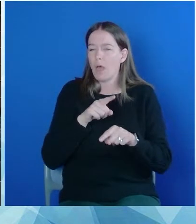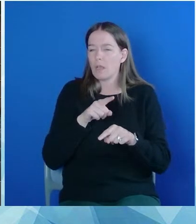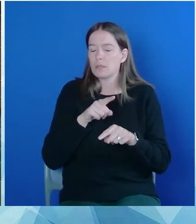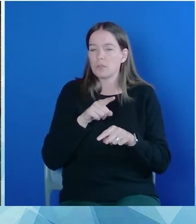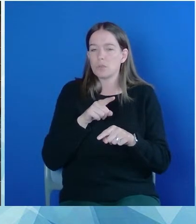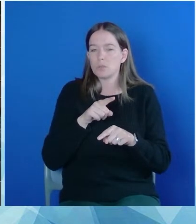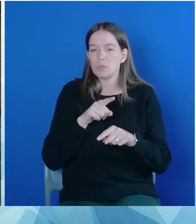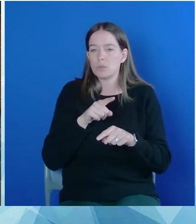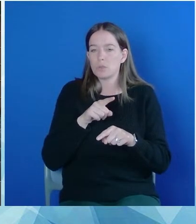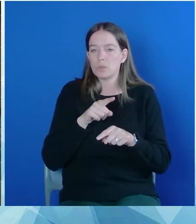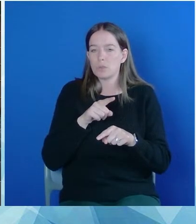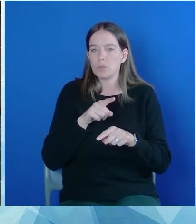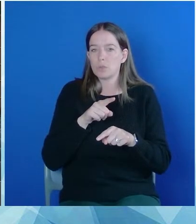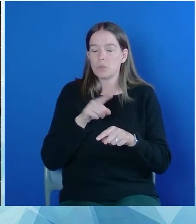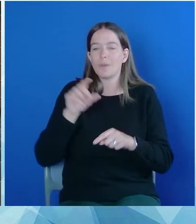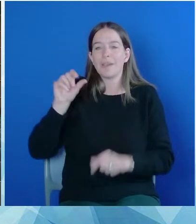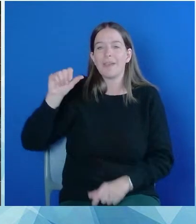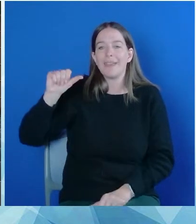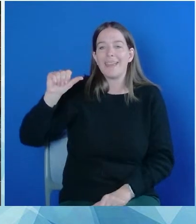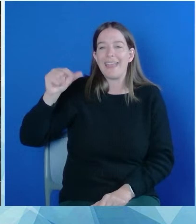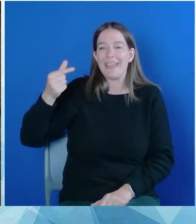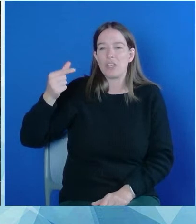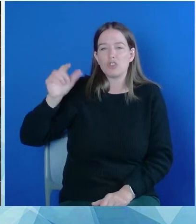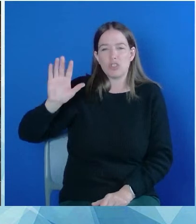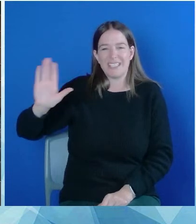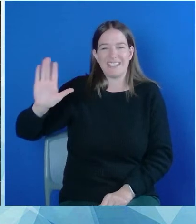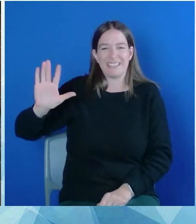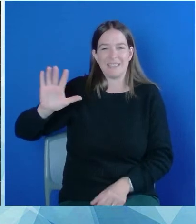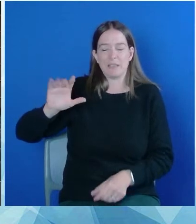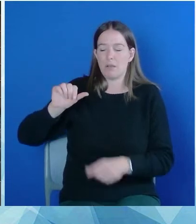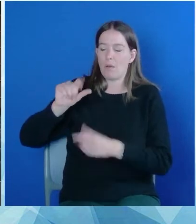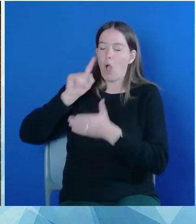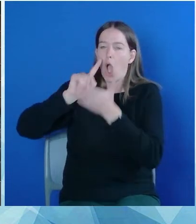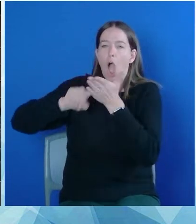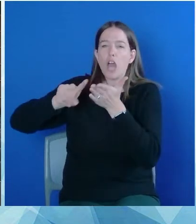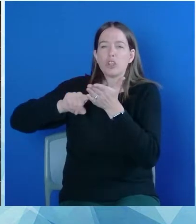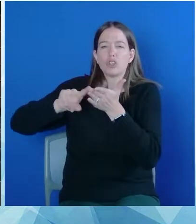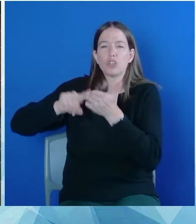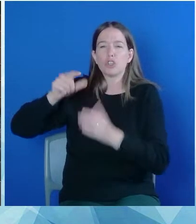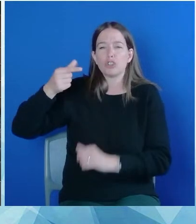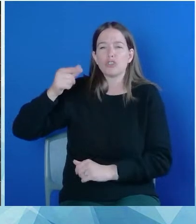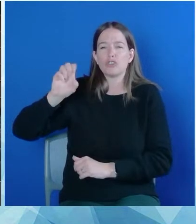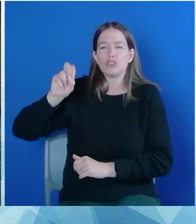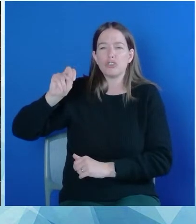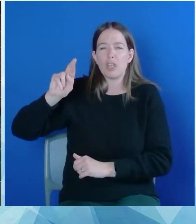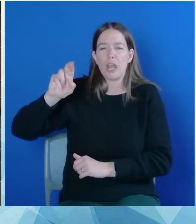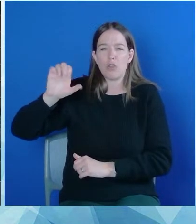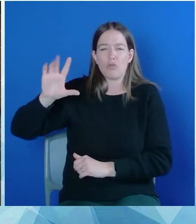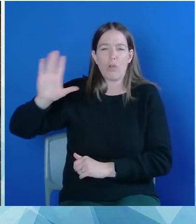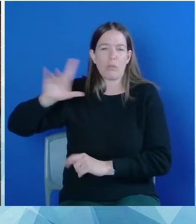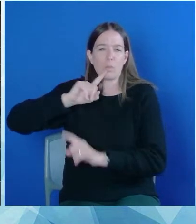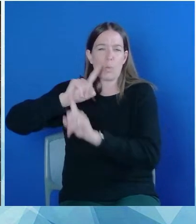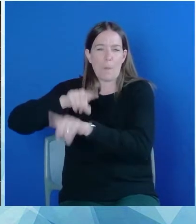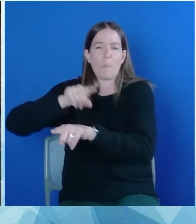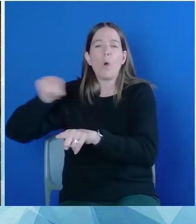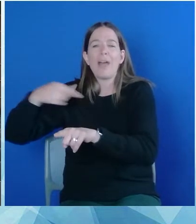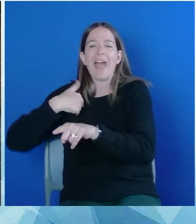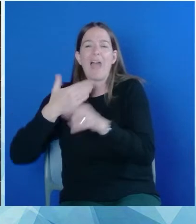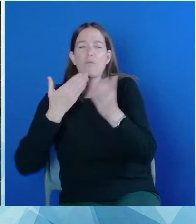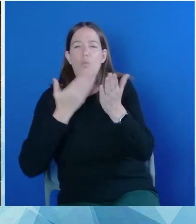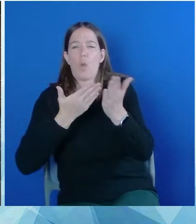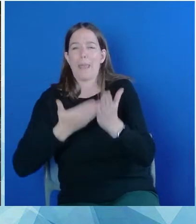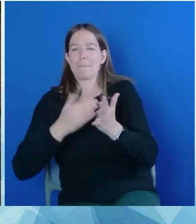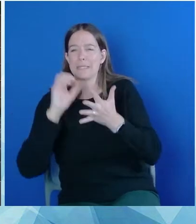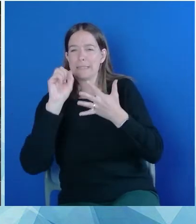report from the Auditor General. The recommendations were made in regards to our complaint